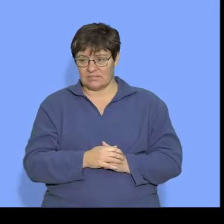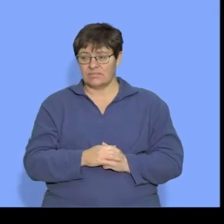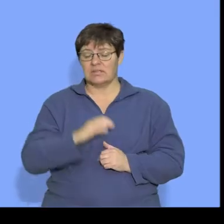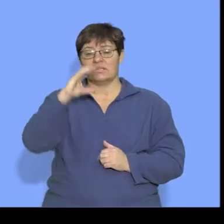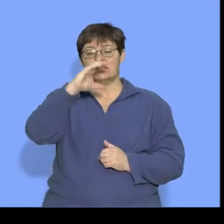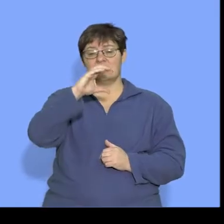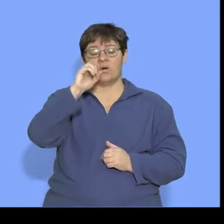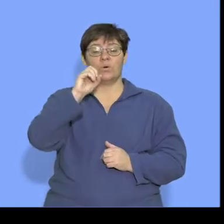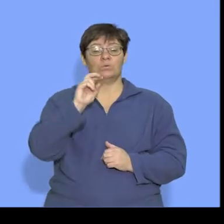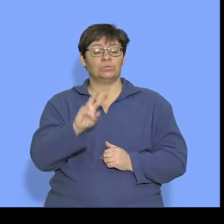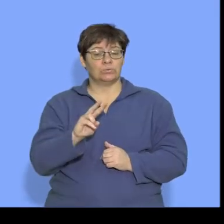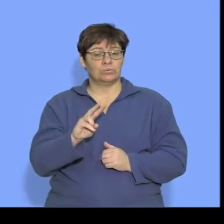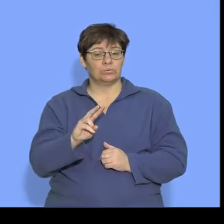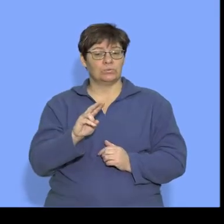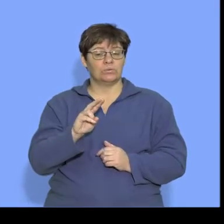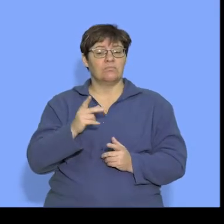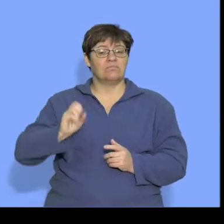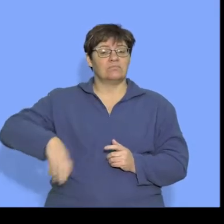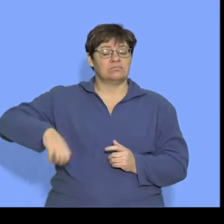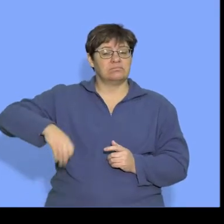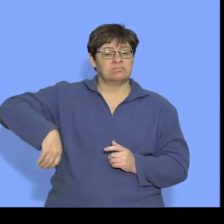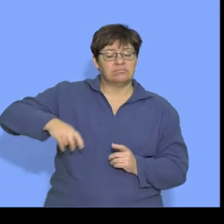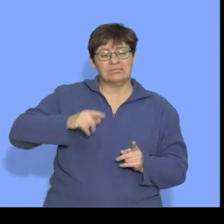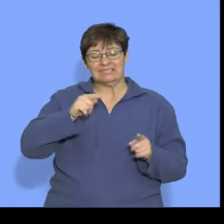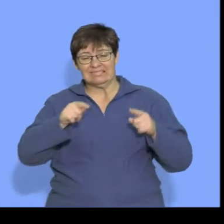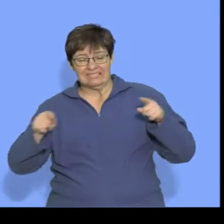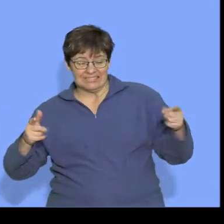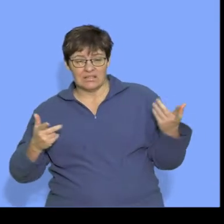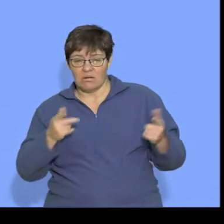are and where these come from in terms of the industries.